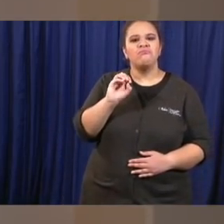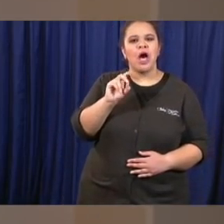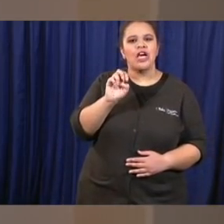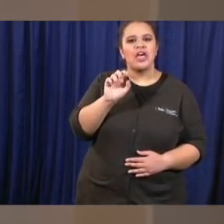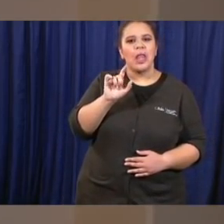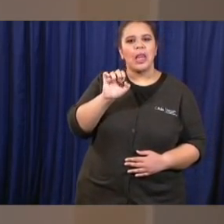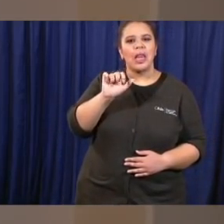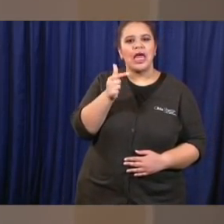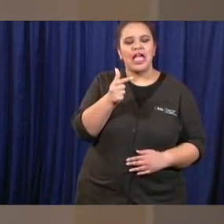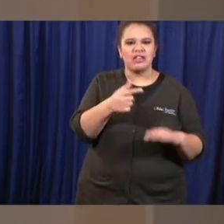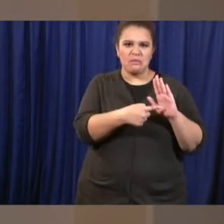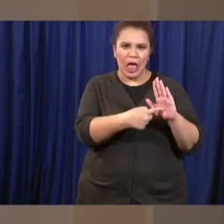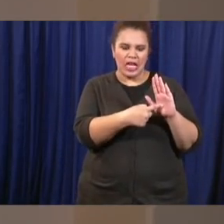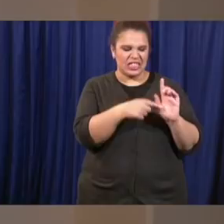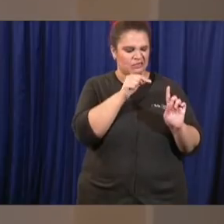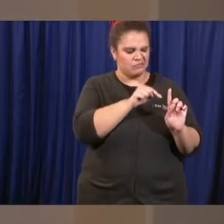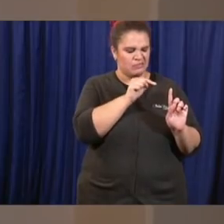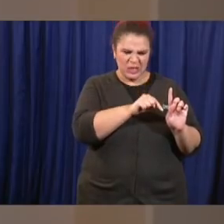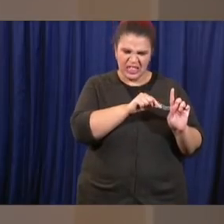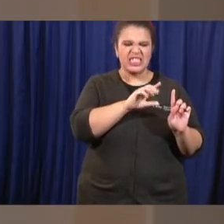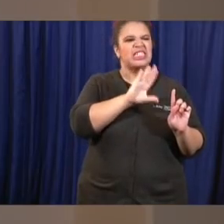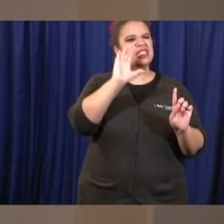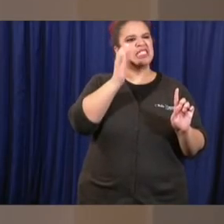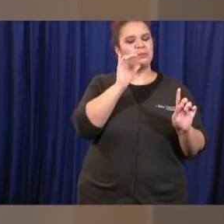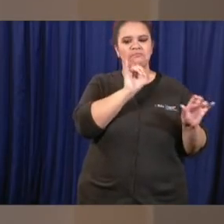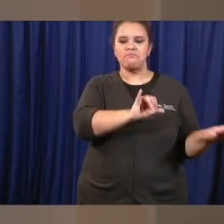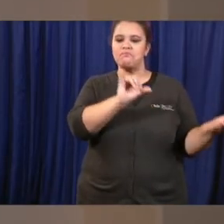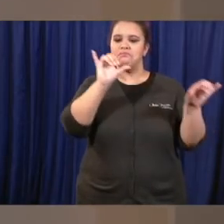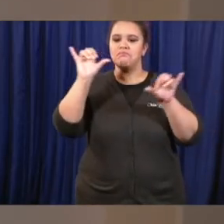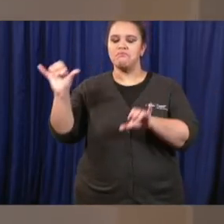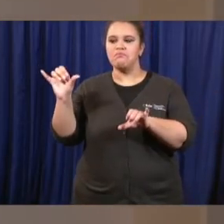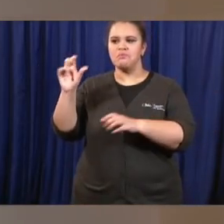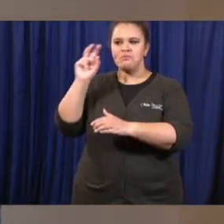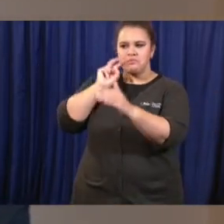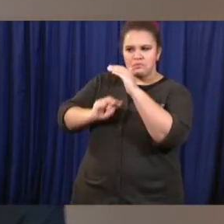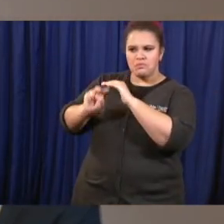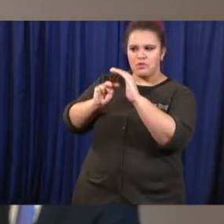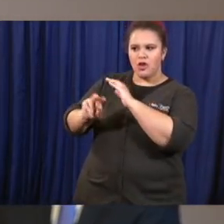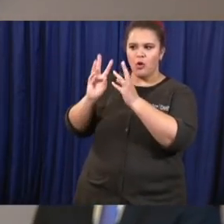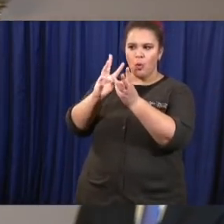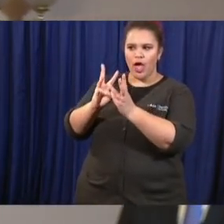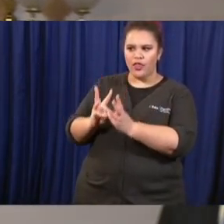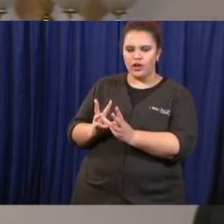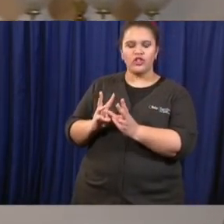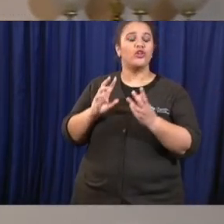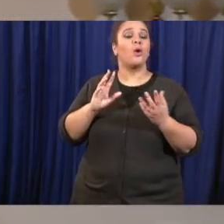we've reached the peak? And do we have enough tools like testing to make that determination?